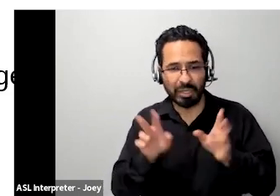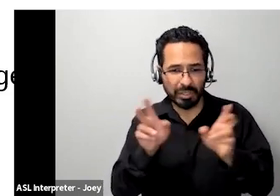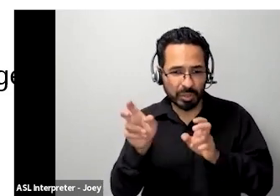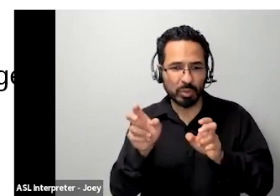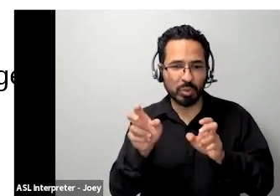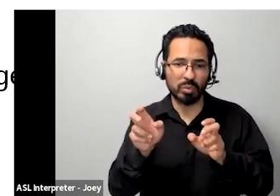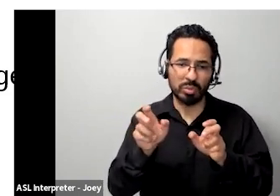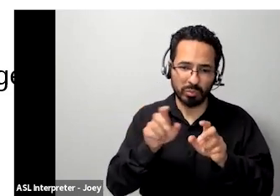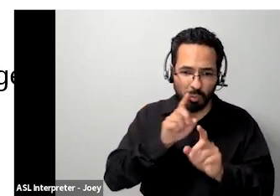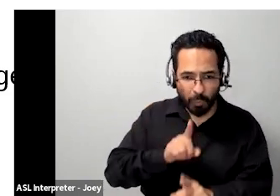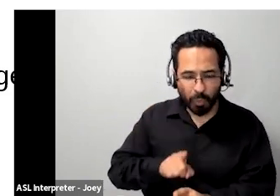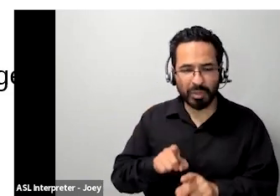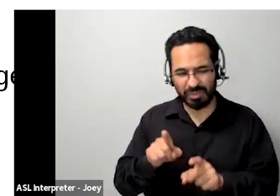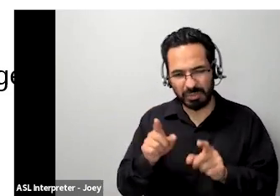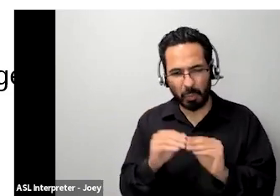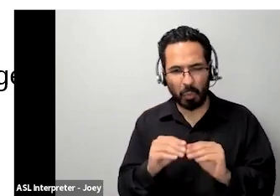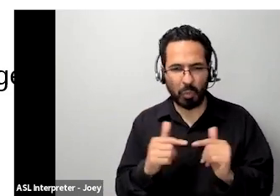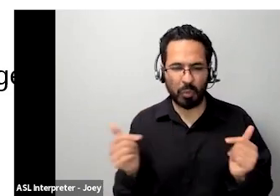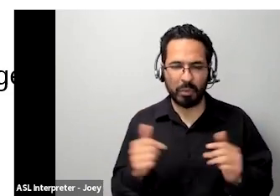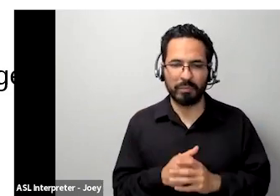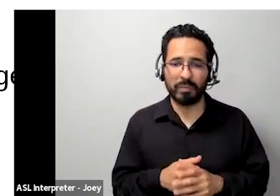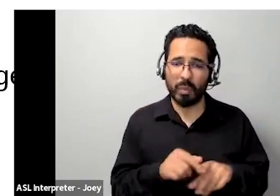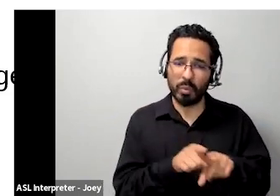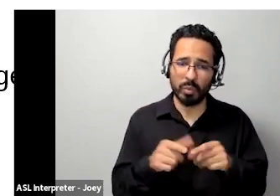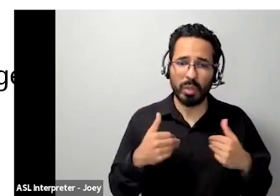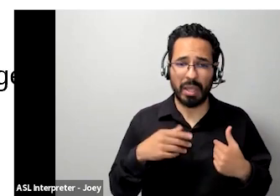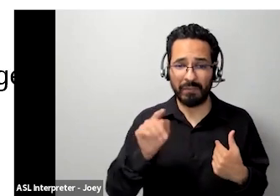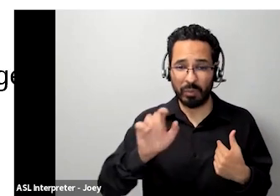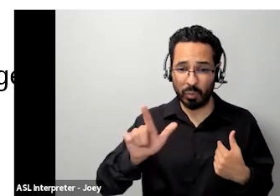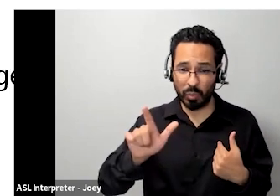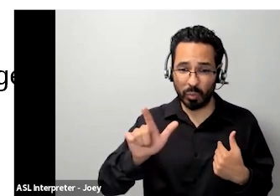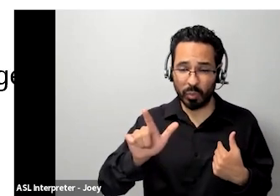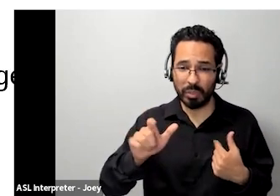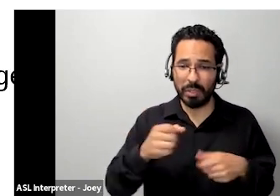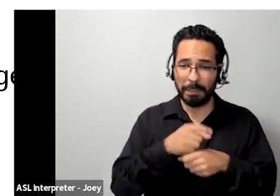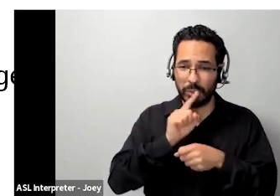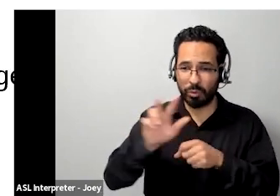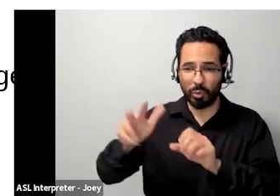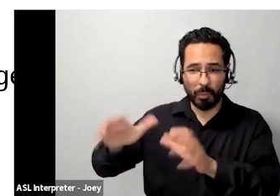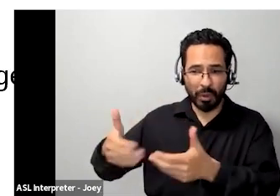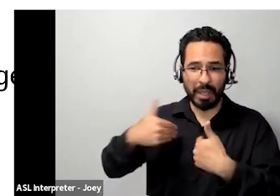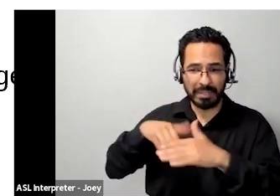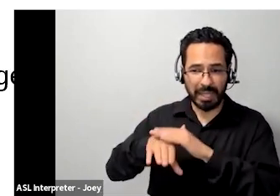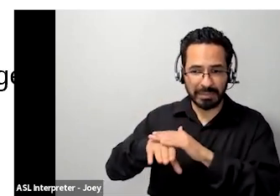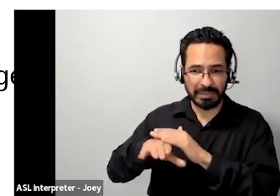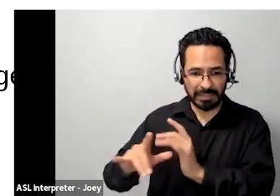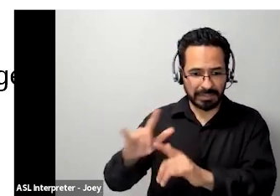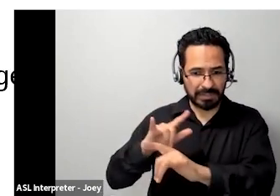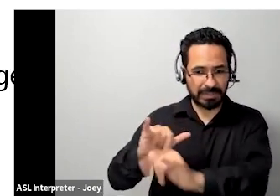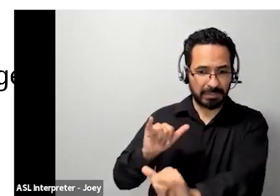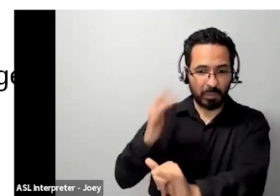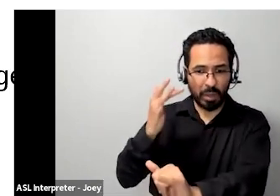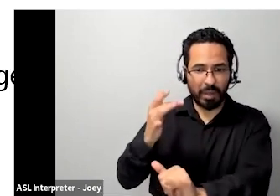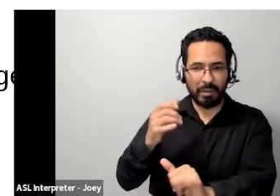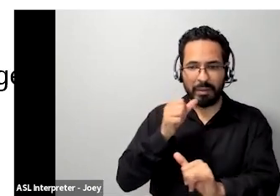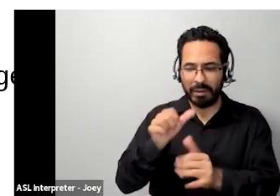so forth. And also, you have a tool that you're using. Make sure that your third party also can have access, so you don't become the bottleneck when